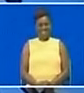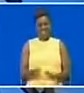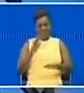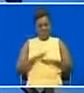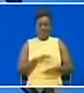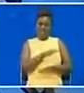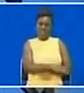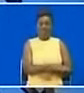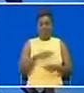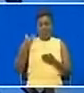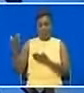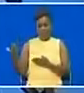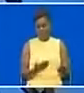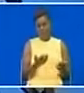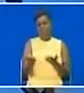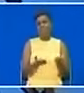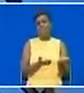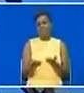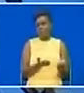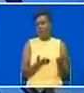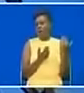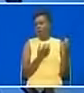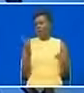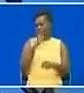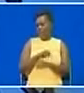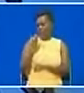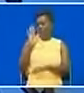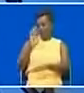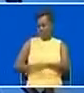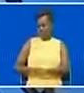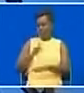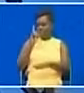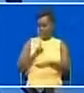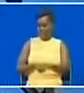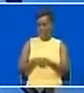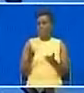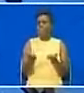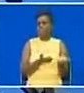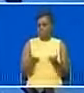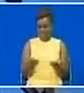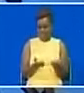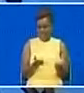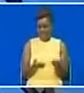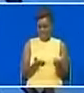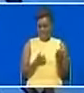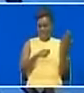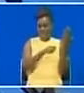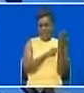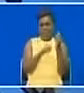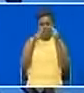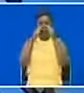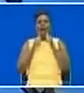Good evening and welcome to KTN Business. Hoping you had a productive day. Time now to bring you up to speed with the latest in the world of business. My name is